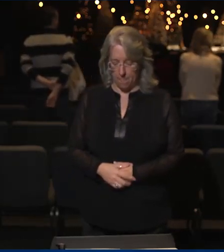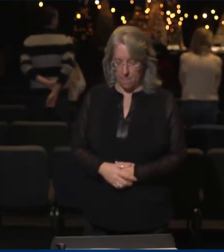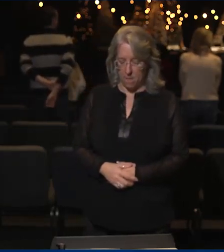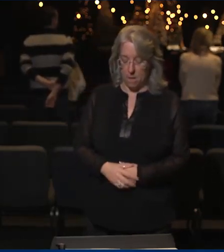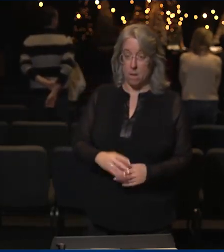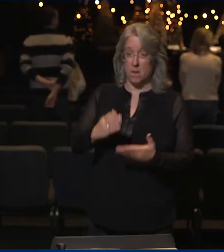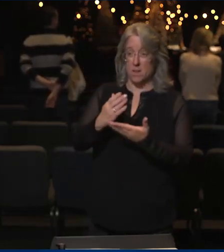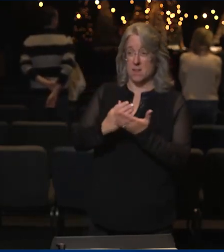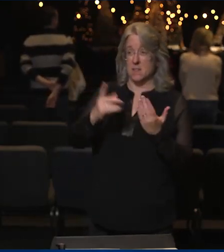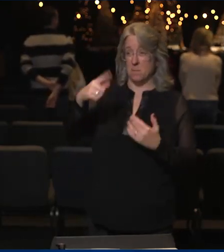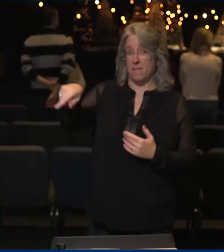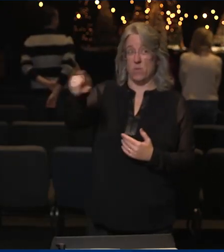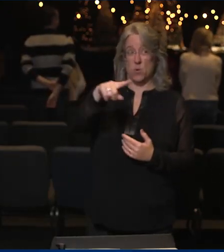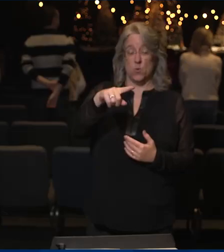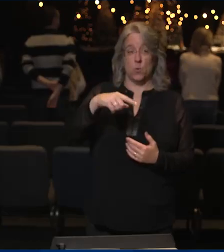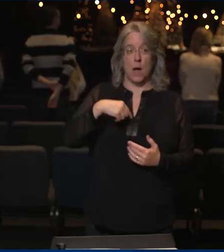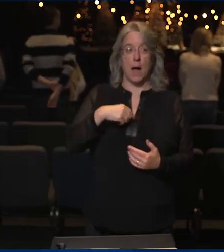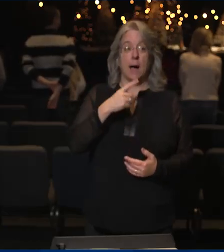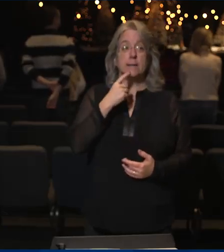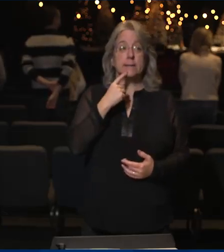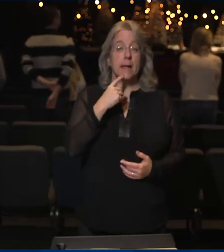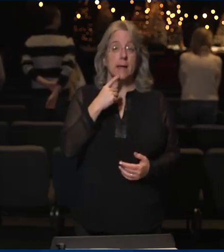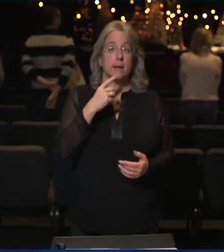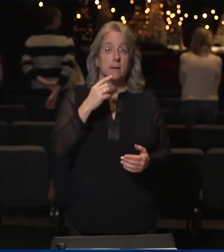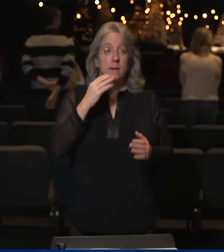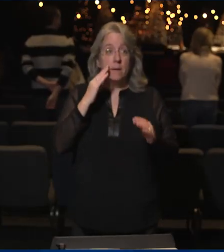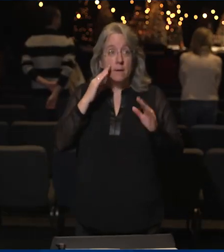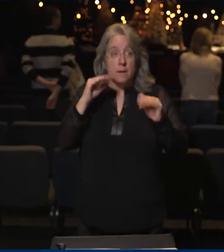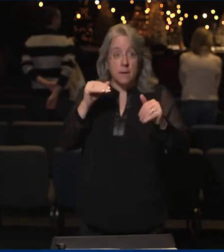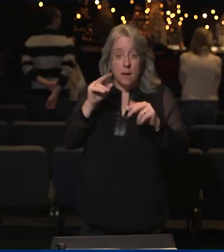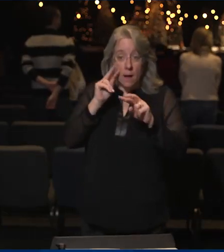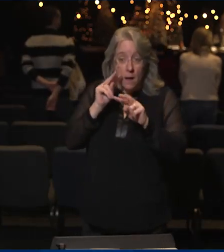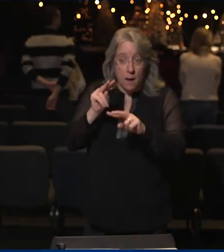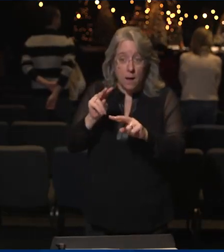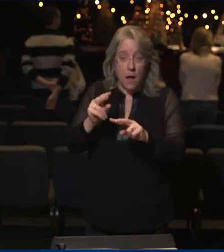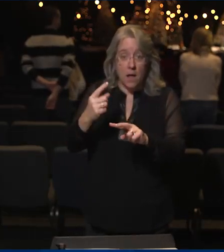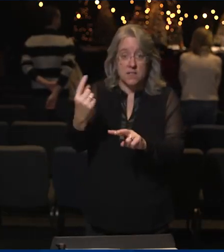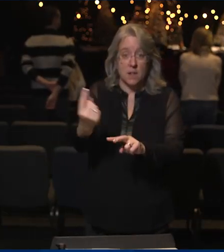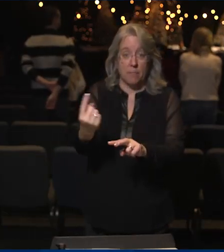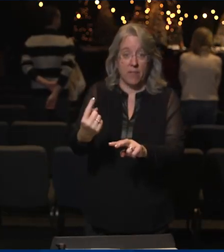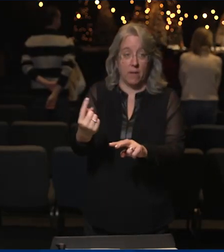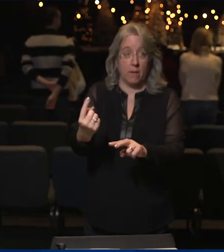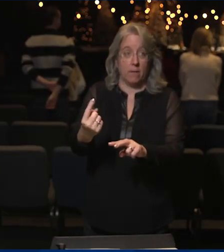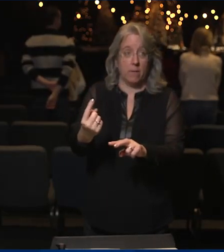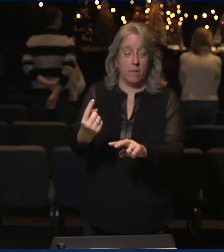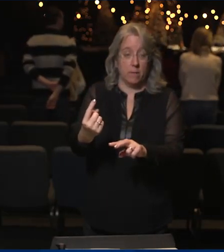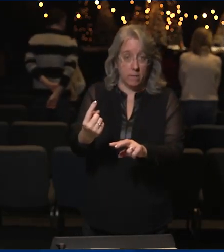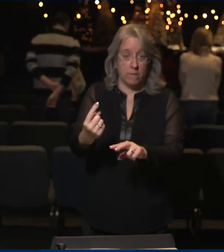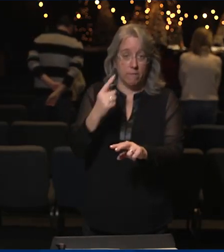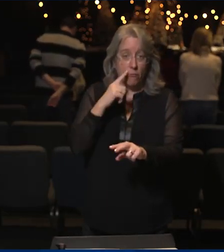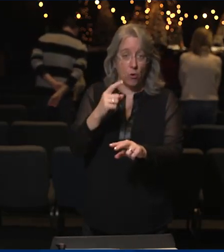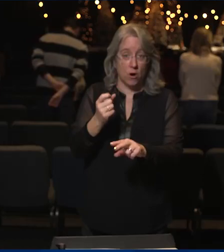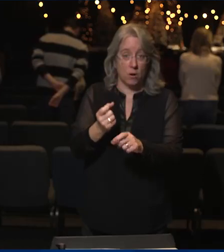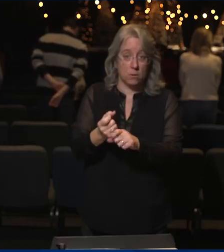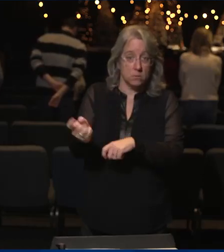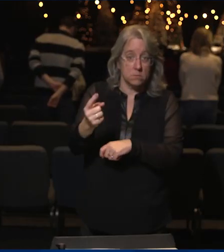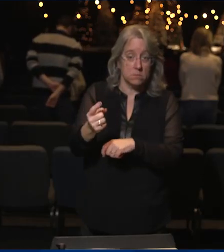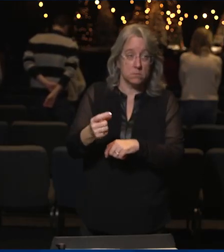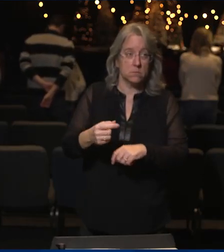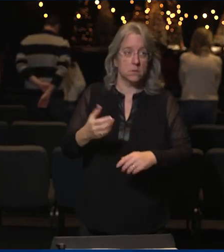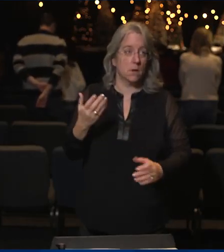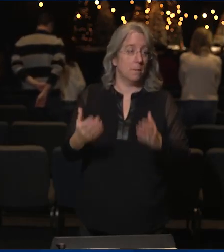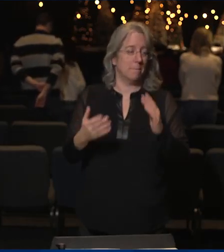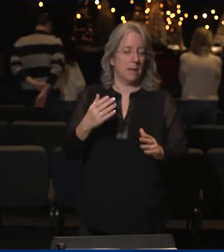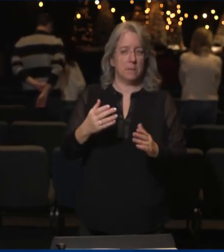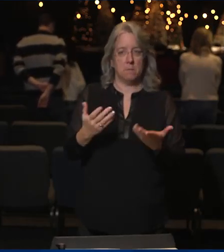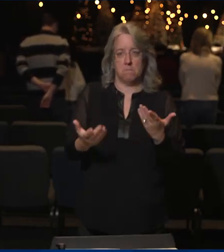did say, like, anticipate a thing this coming year, for some of you that is crystal clear. Perhaps there's a diagnosis,